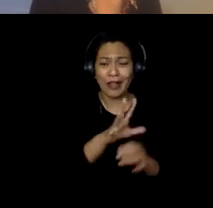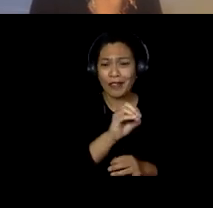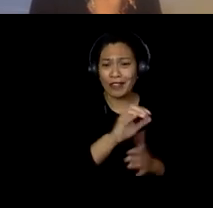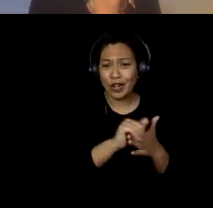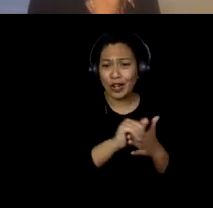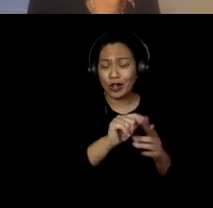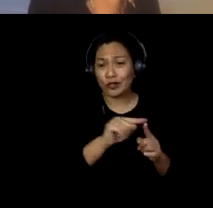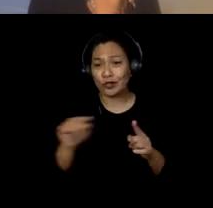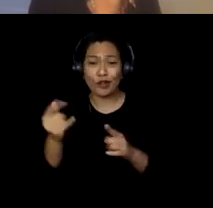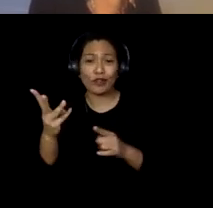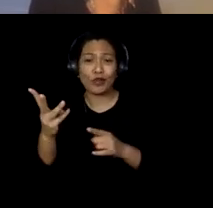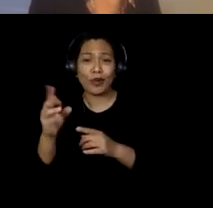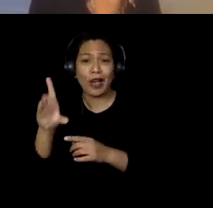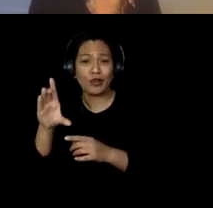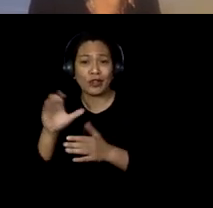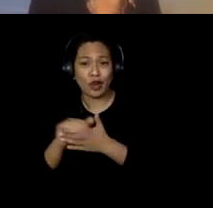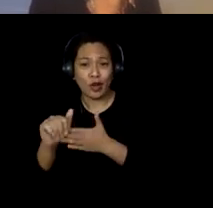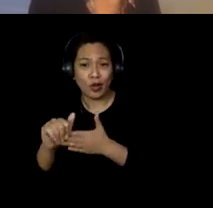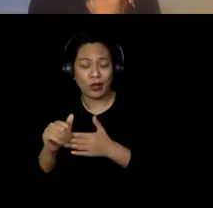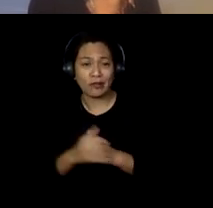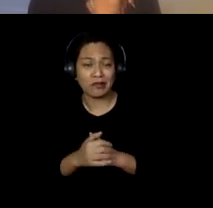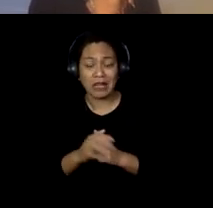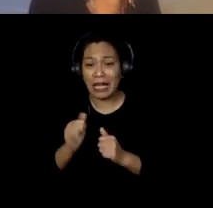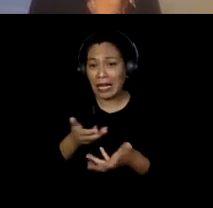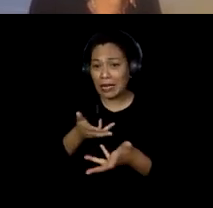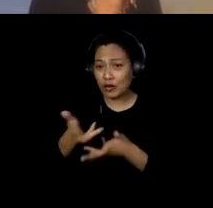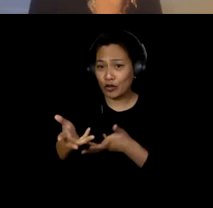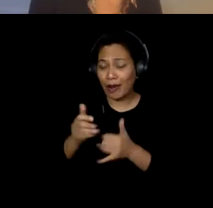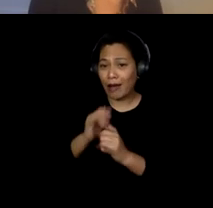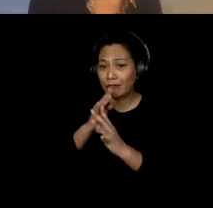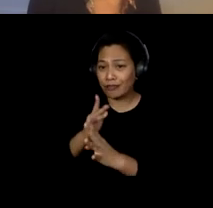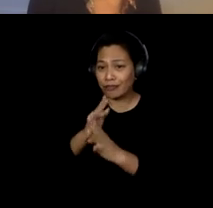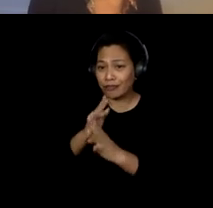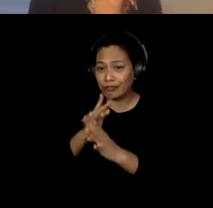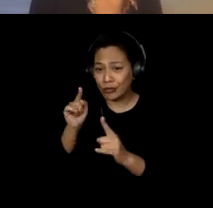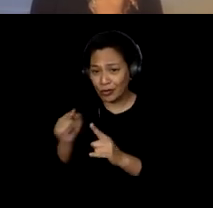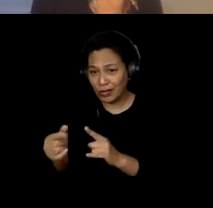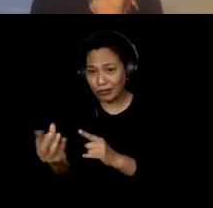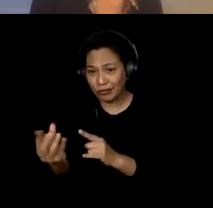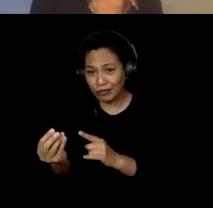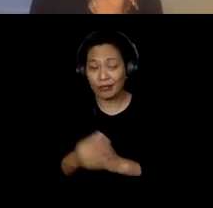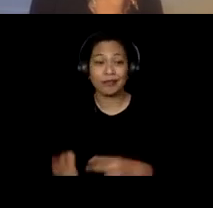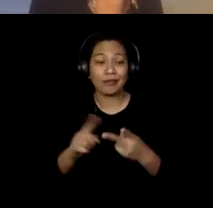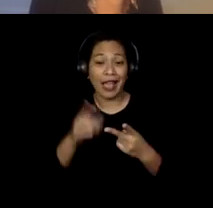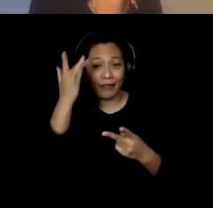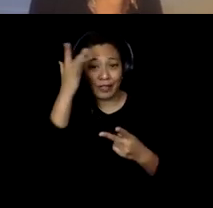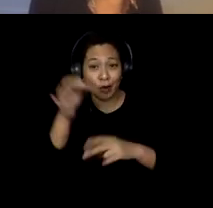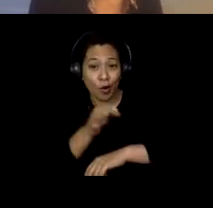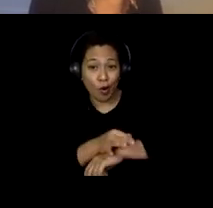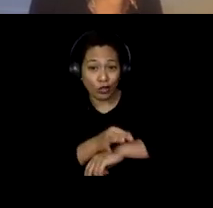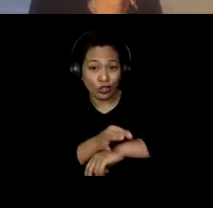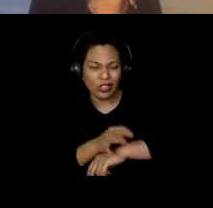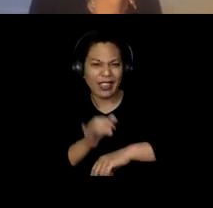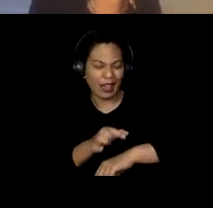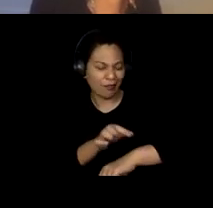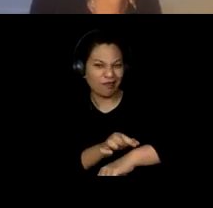hundred dollars, and you can interact with them using your voice. Then of course there's smart watches, which these tiny